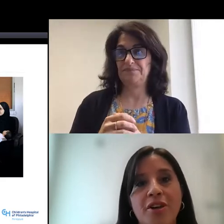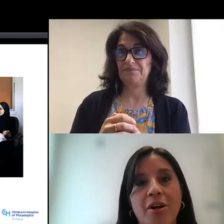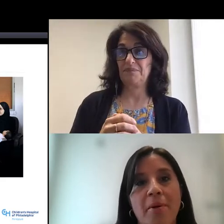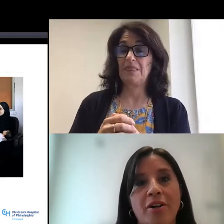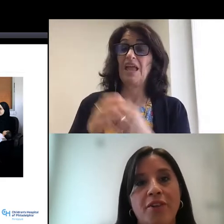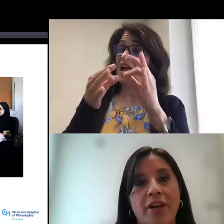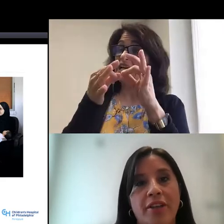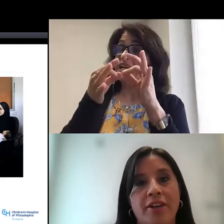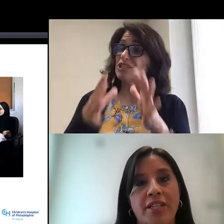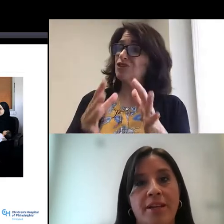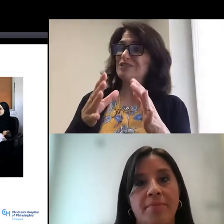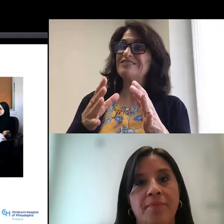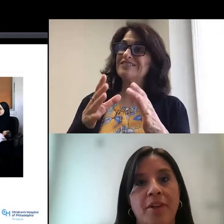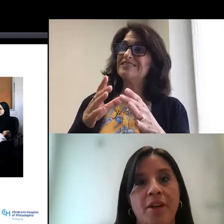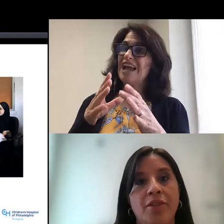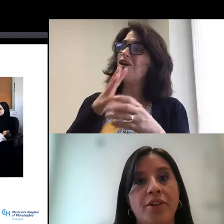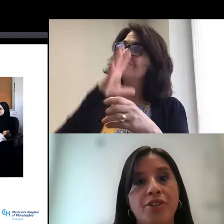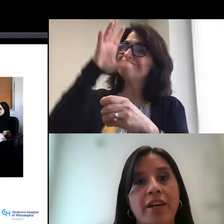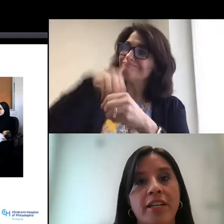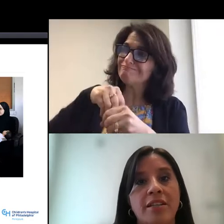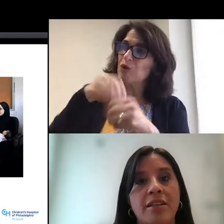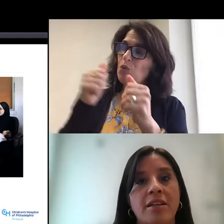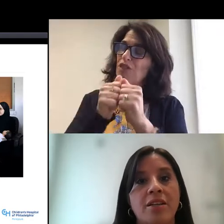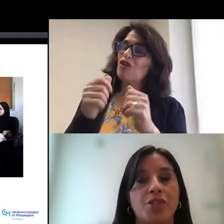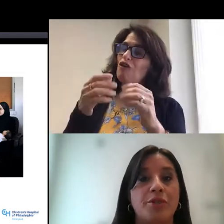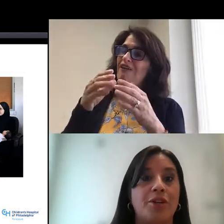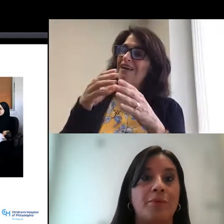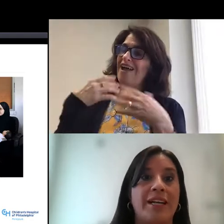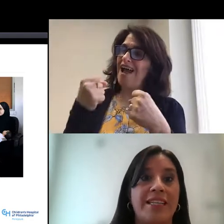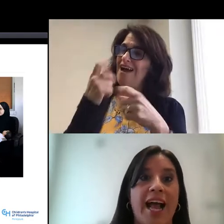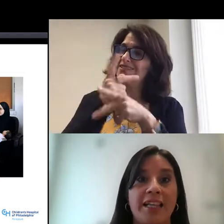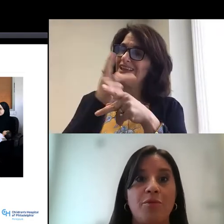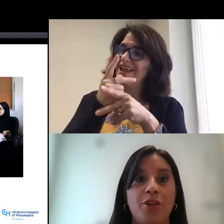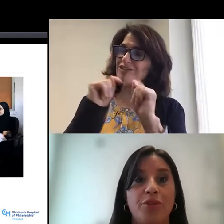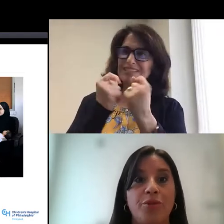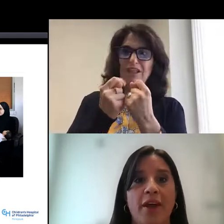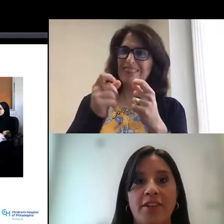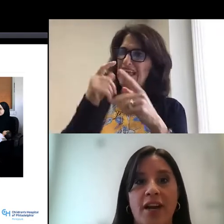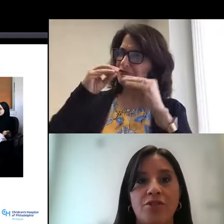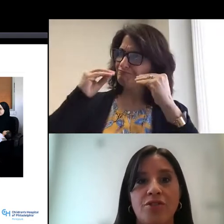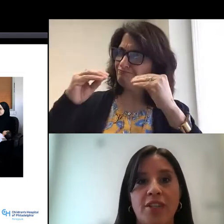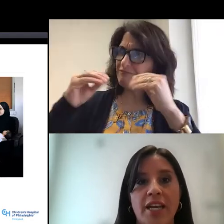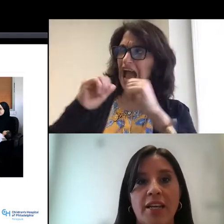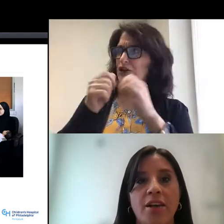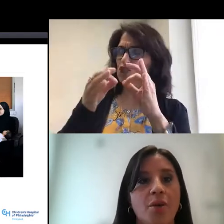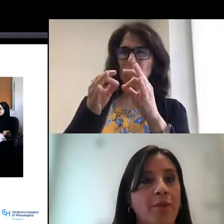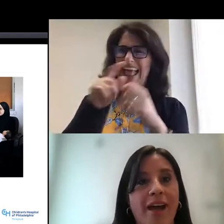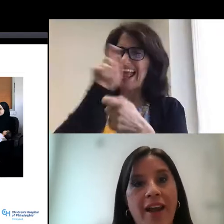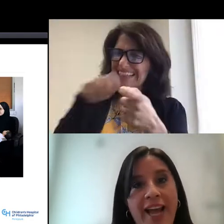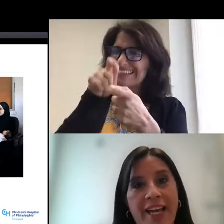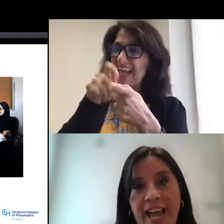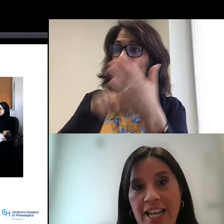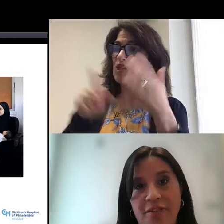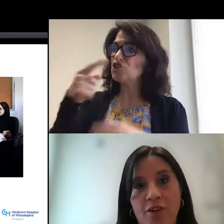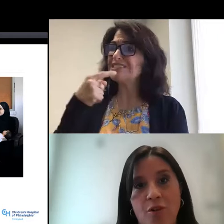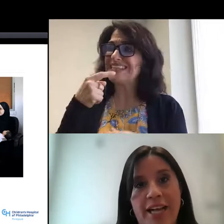Interpreters are a part of your healthcare team. They're trained to interpret exactly what you and the doctors are saying without